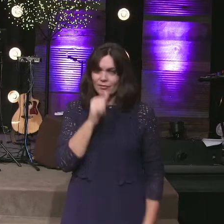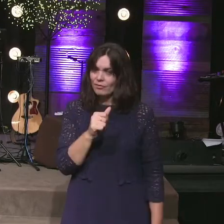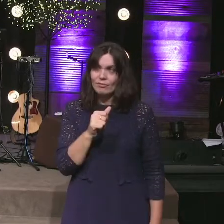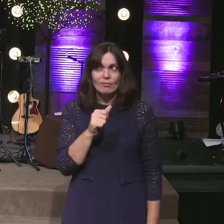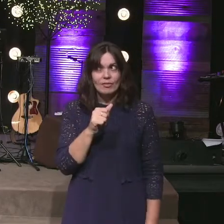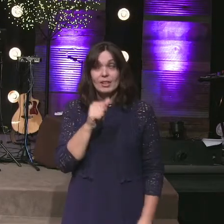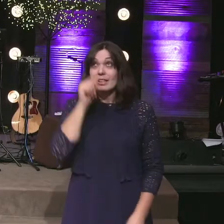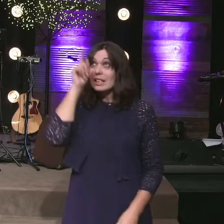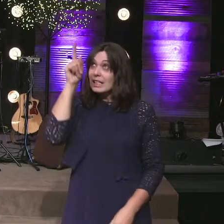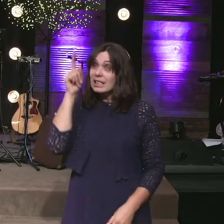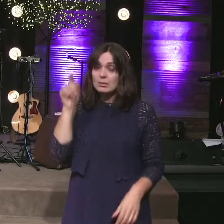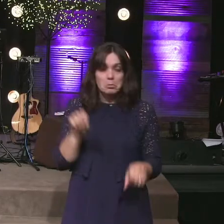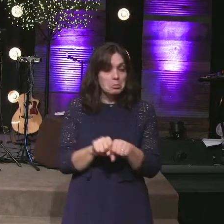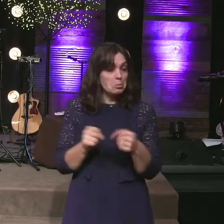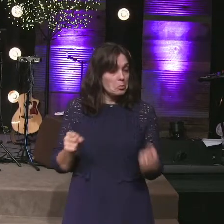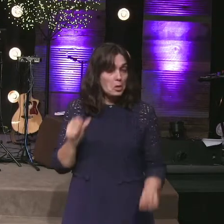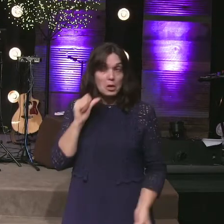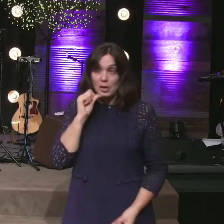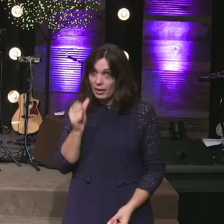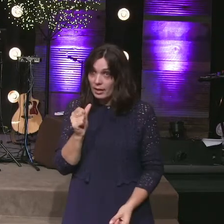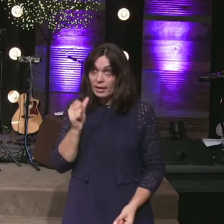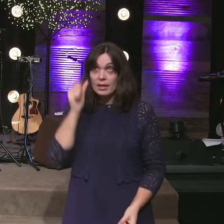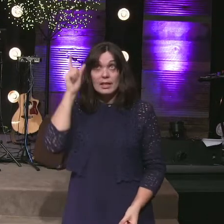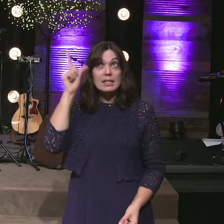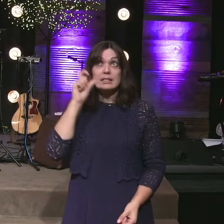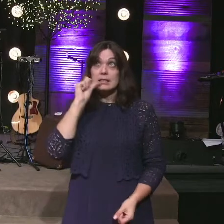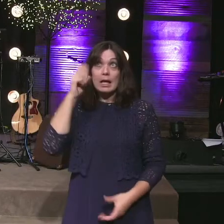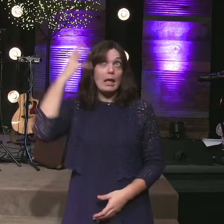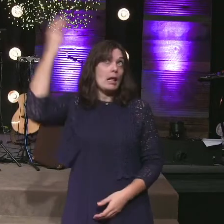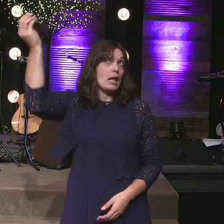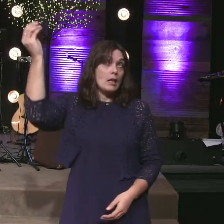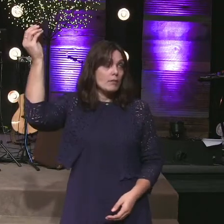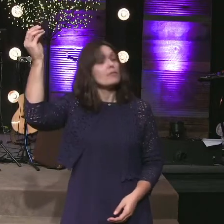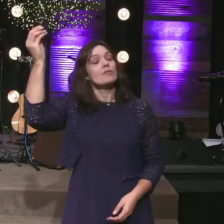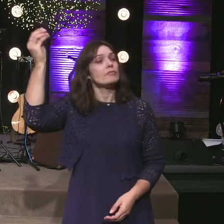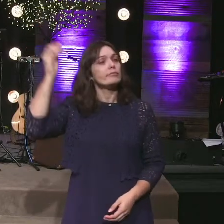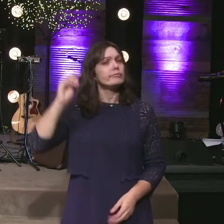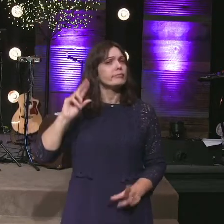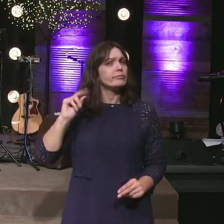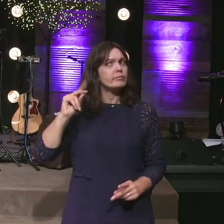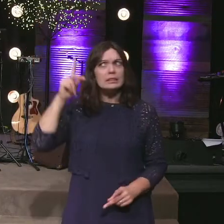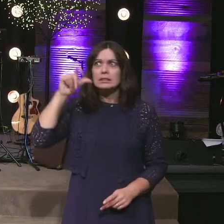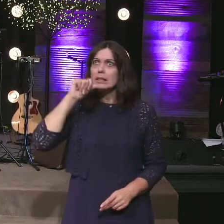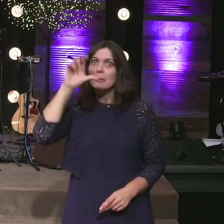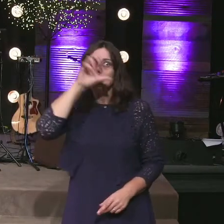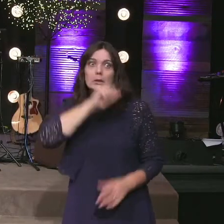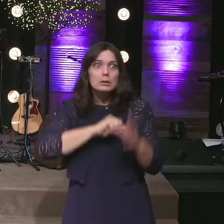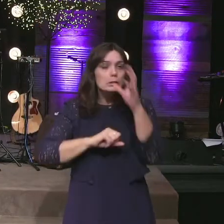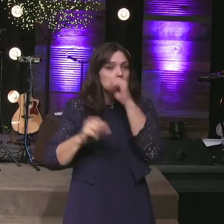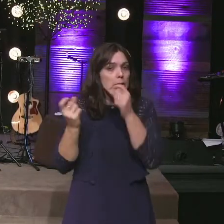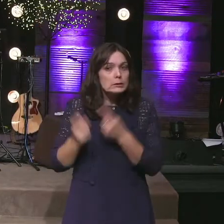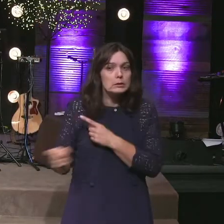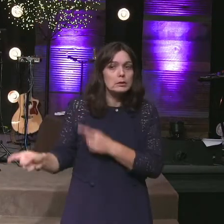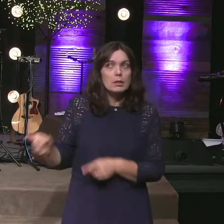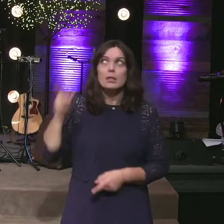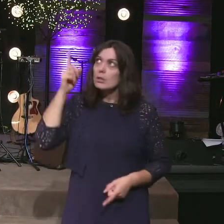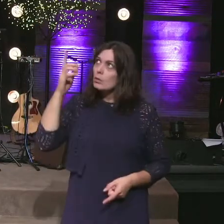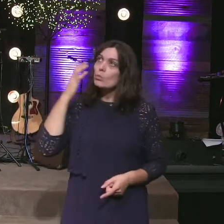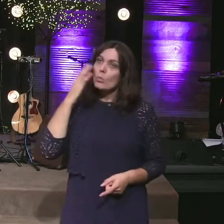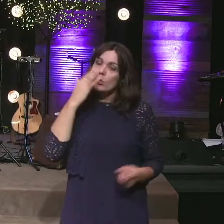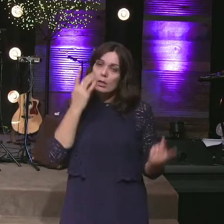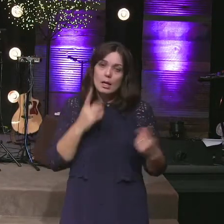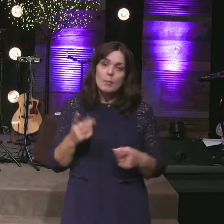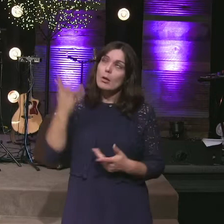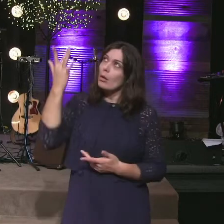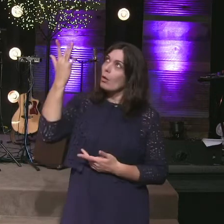not broken. He's not left. He's not missing out on, oh my gosh, all this is happening, God. Why aren't you